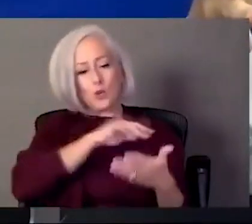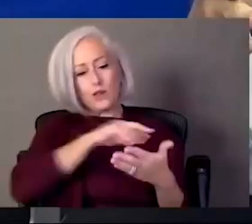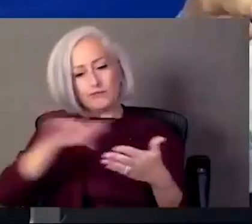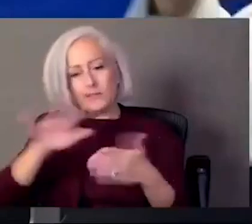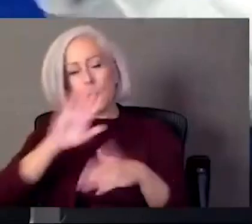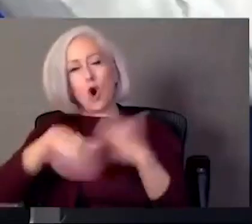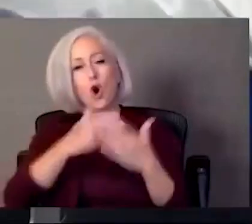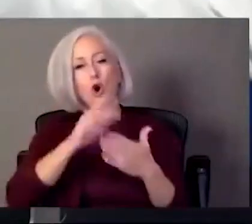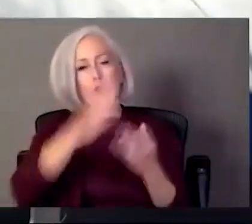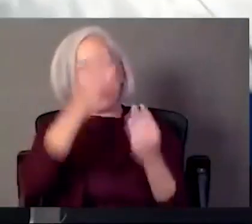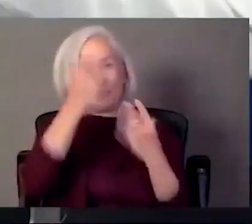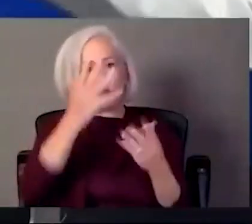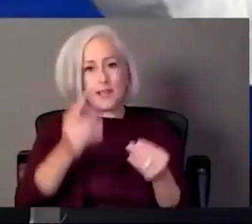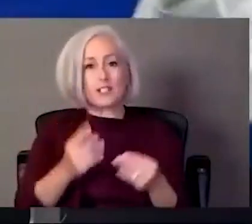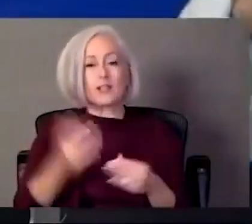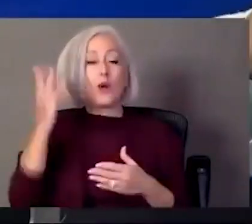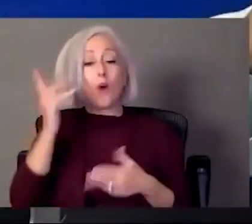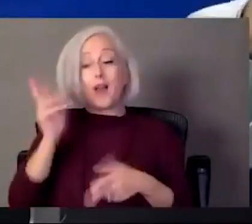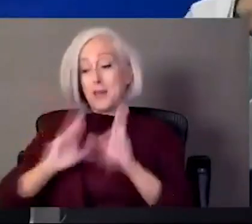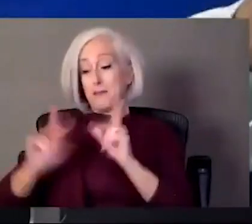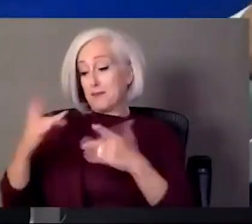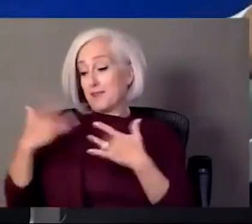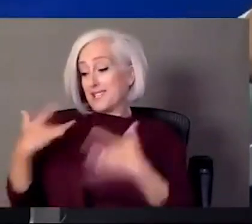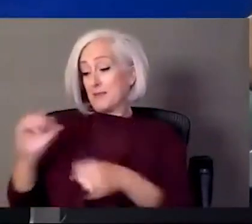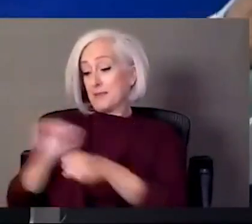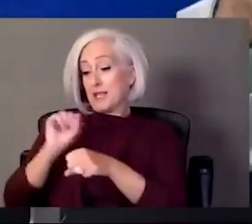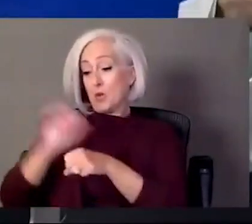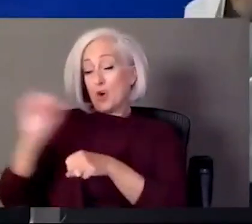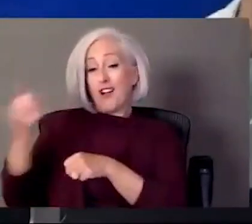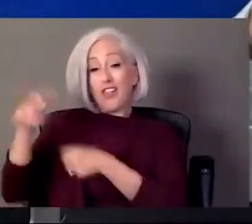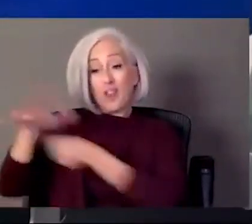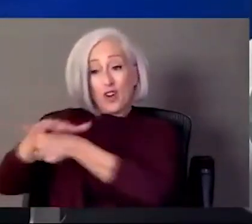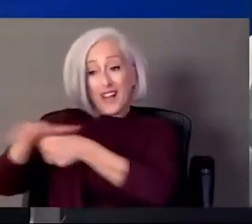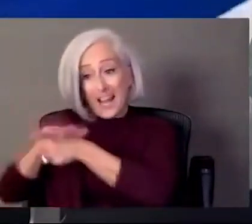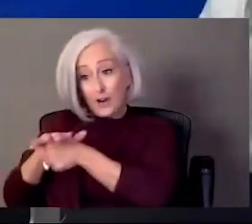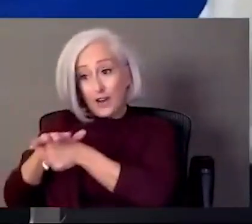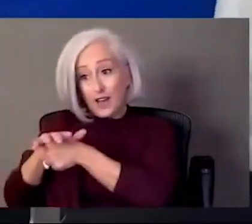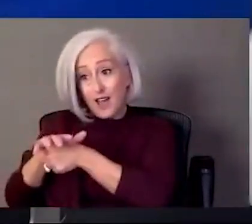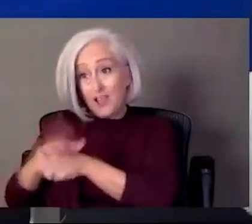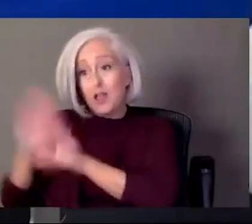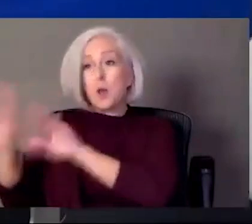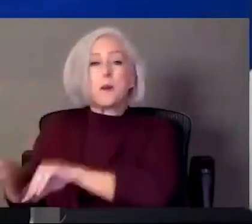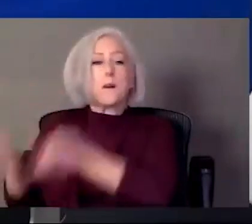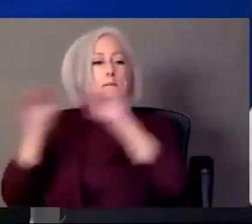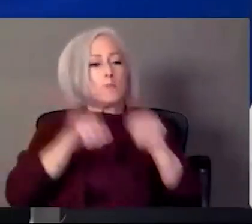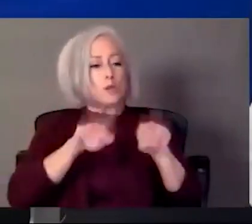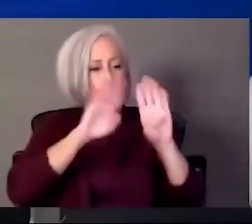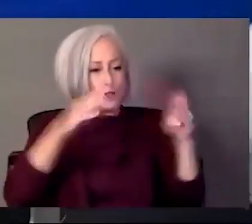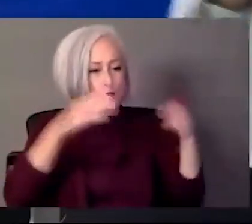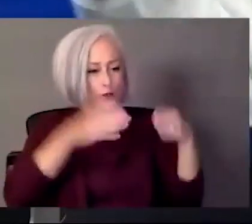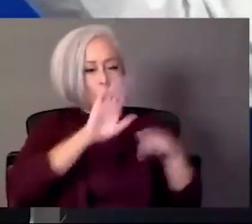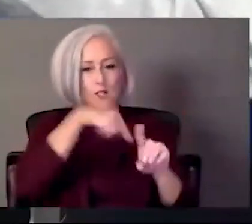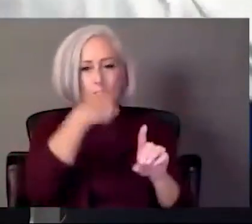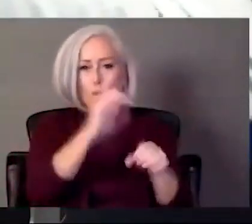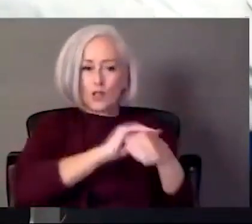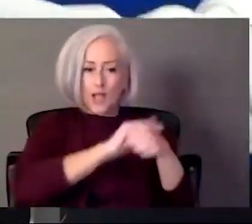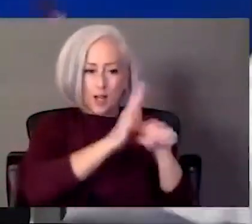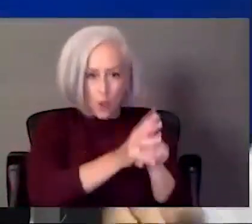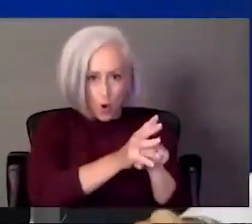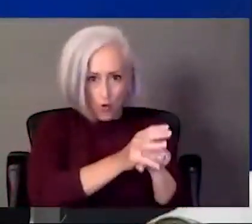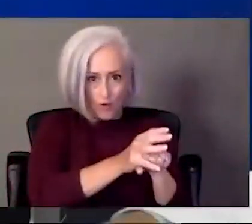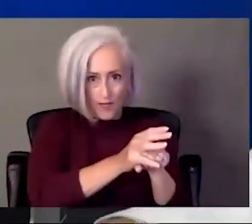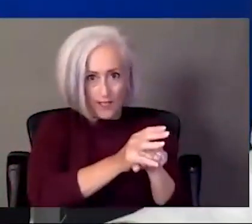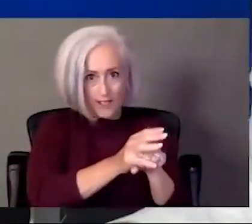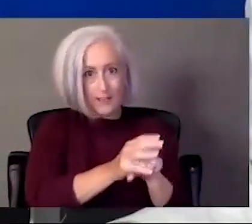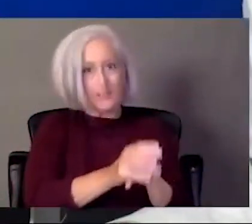they've reassigned people over here to do this. And by doing that, they're trying to get through the same amount of information they would have gotten through for a year.